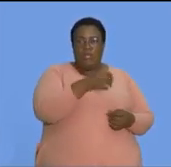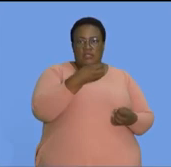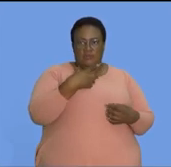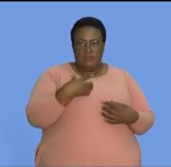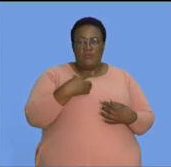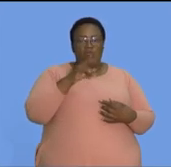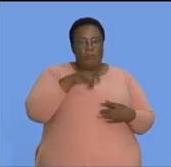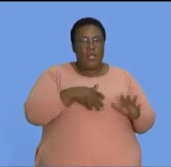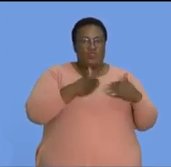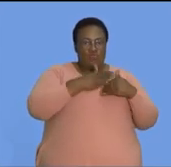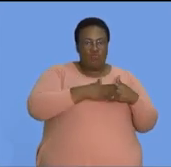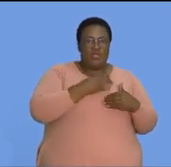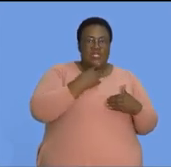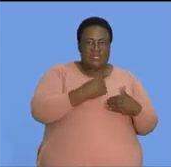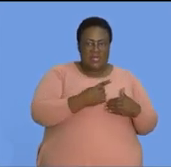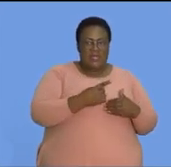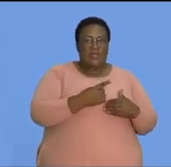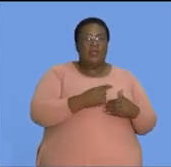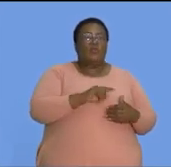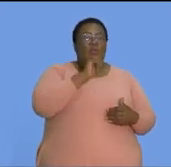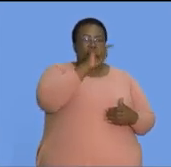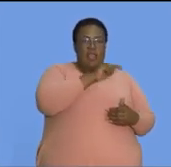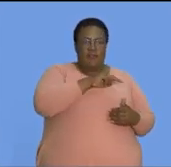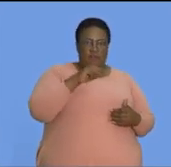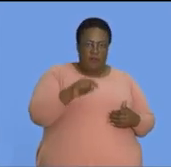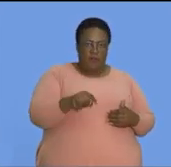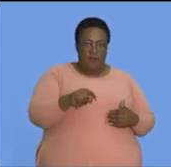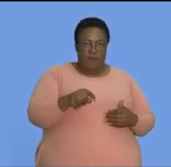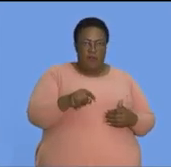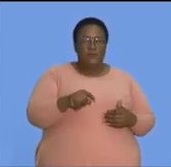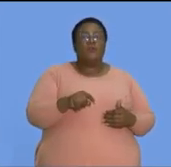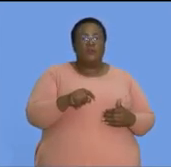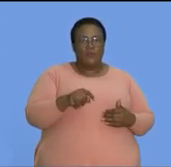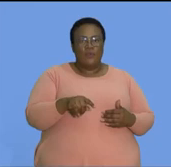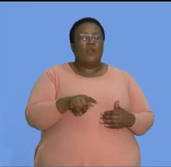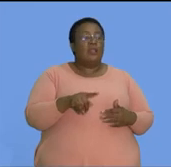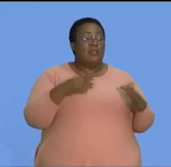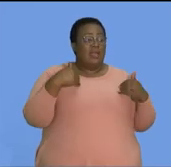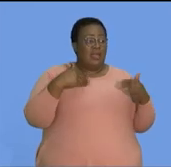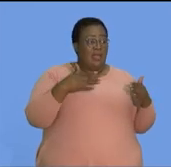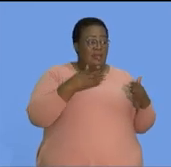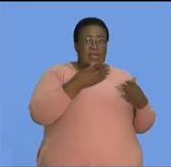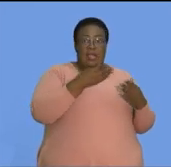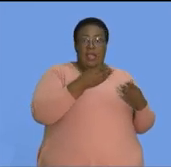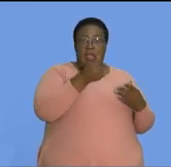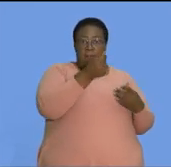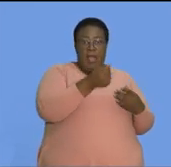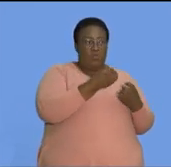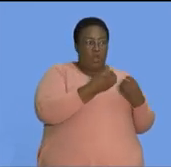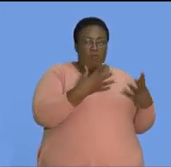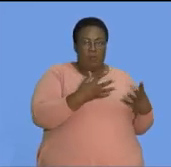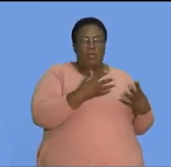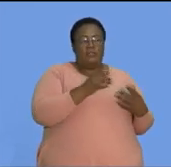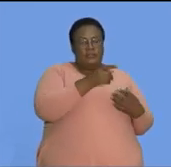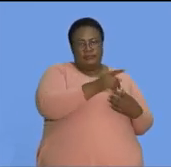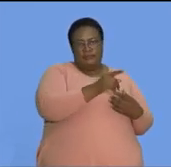means that you need to conclude and tell me that this was the original amount. Now, how long would it